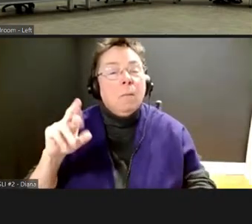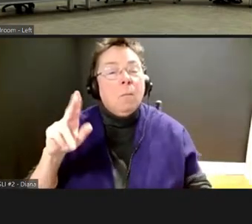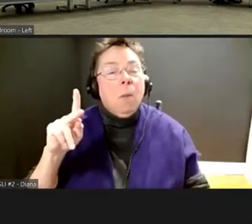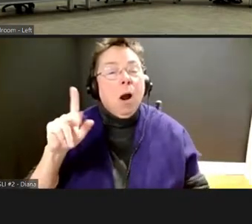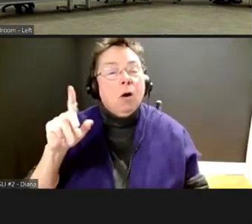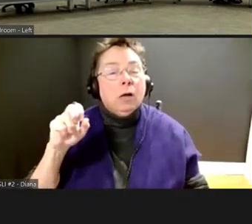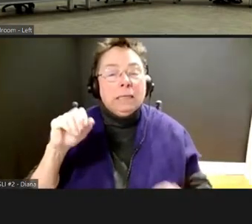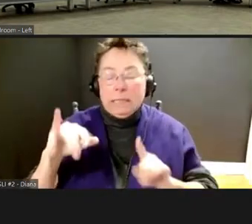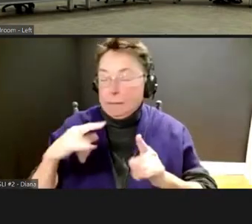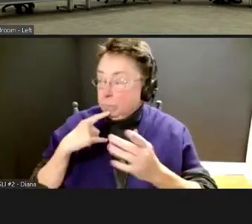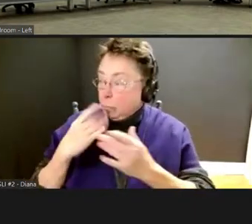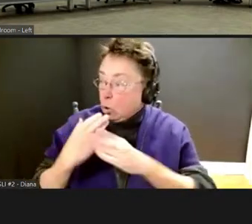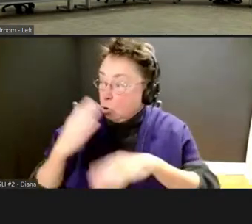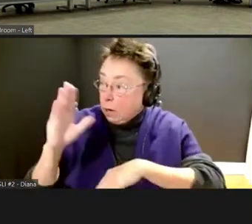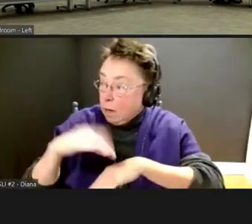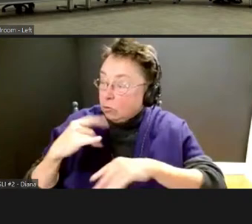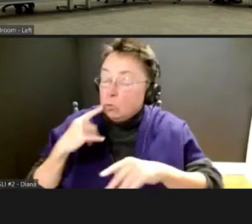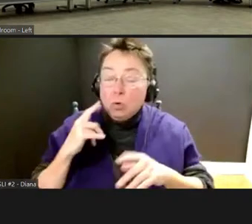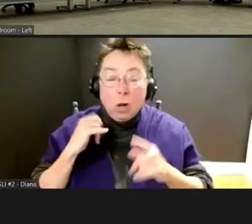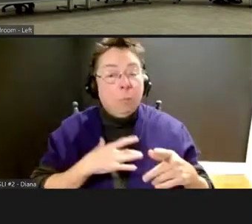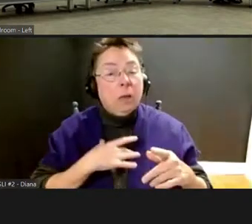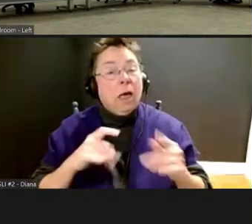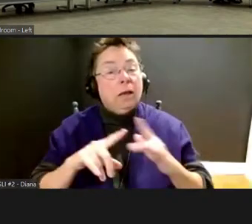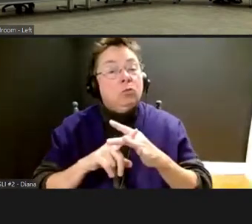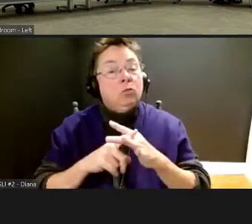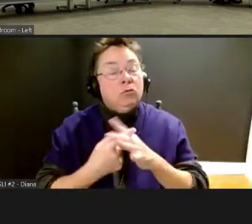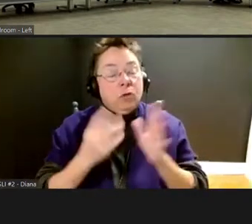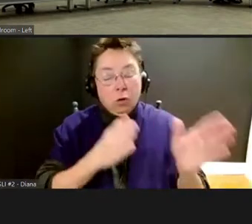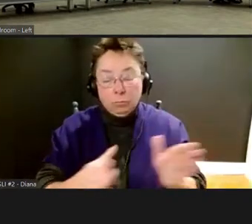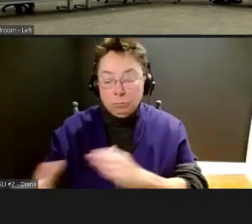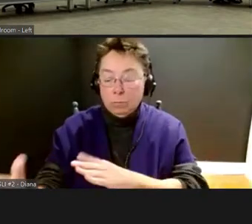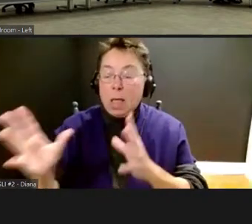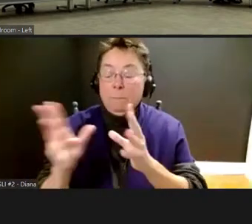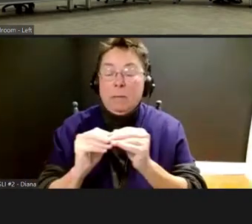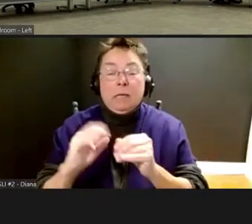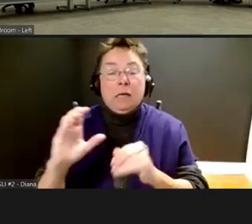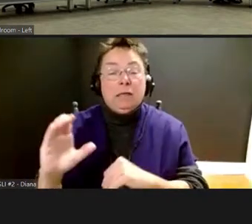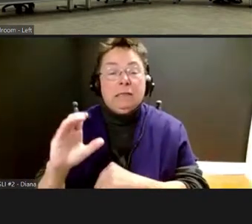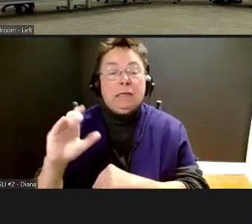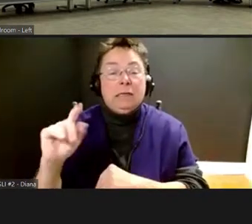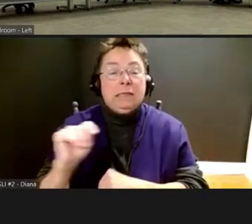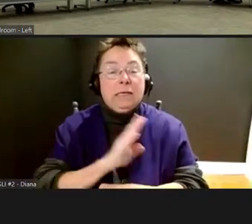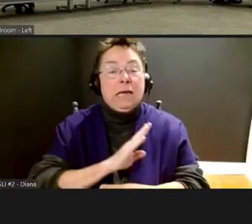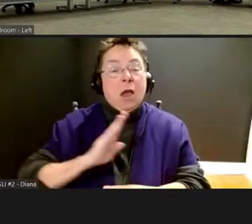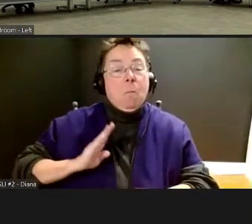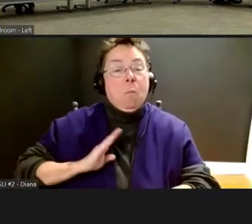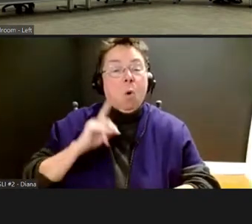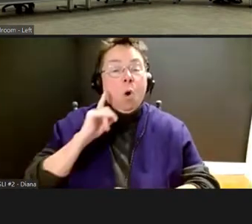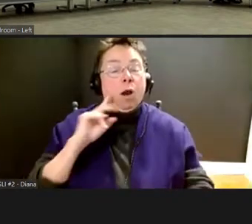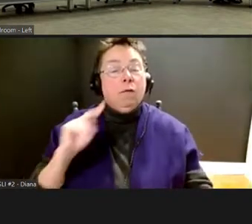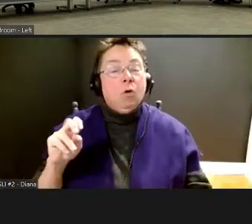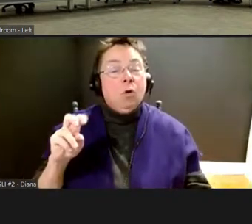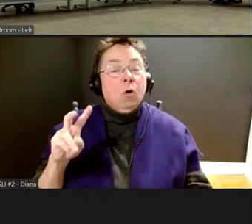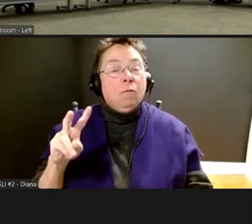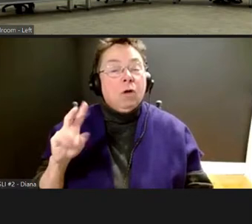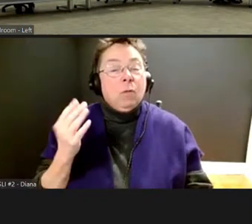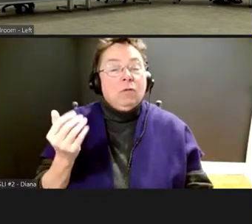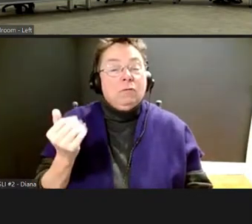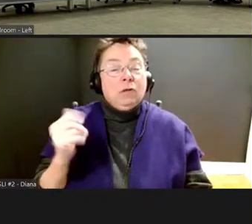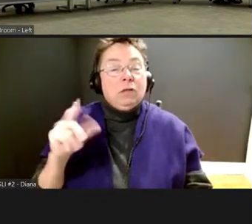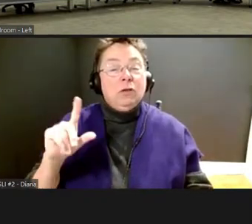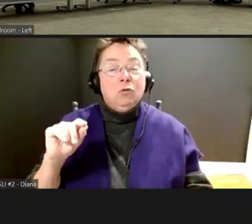afternoon. I would like to call to order the regularly scheduled meeting of the Chicago Transit Board for November